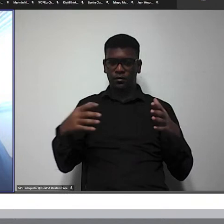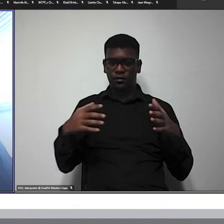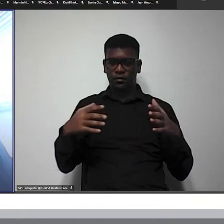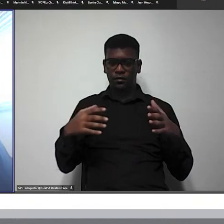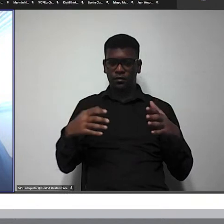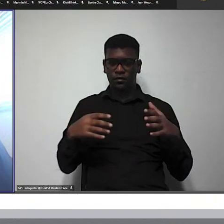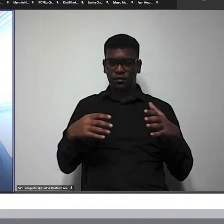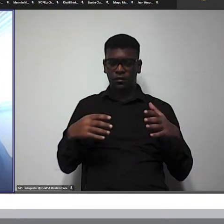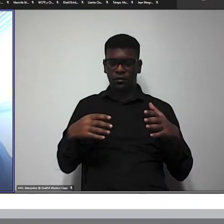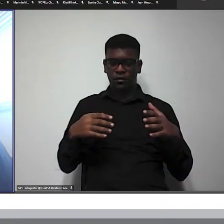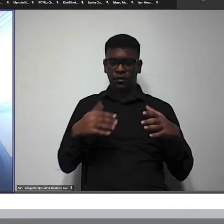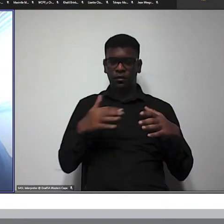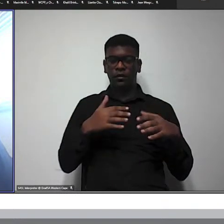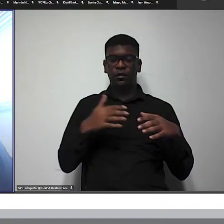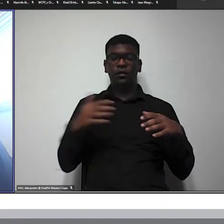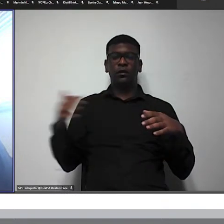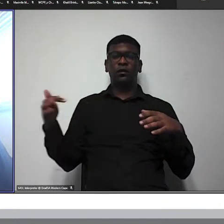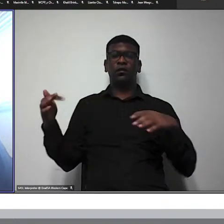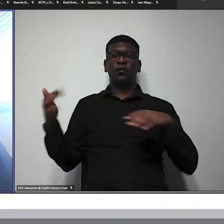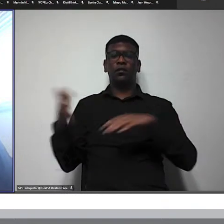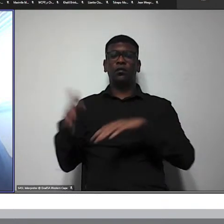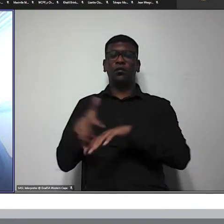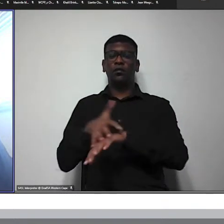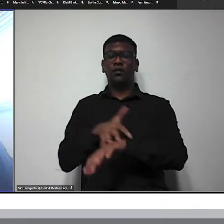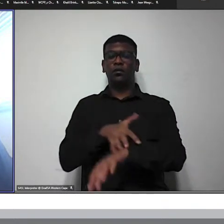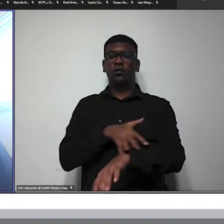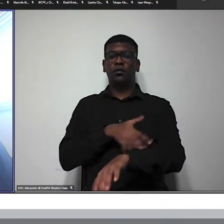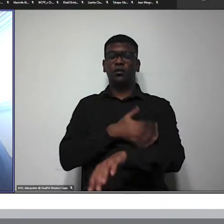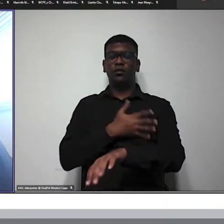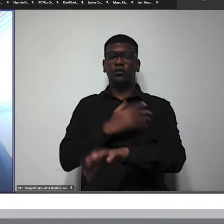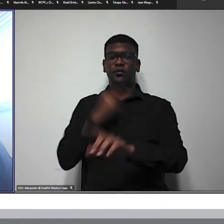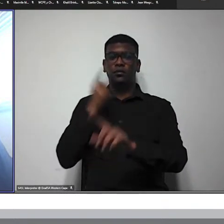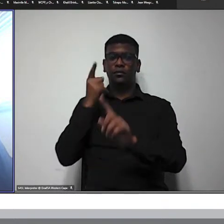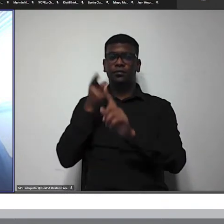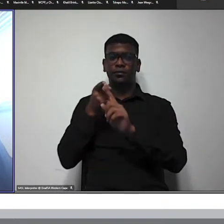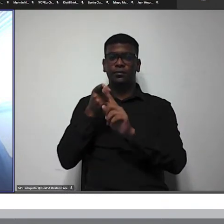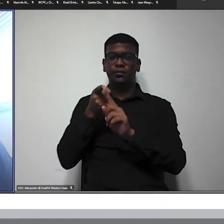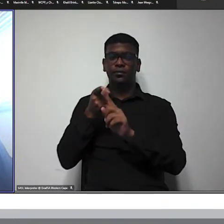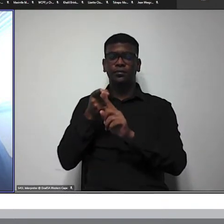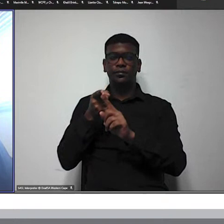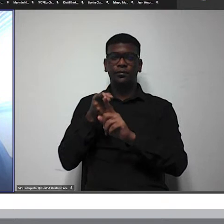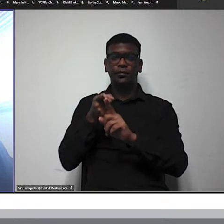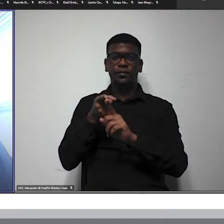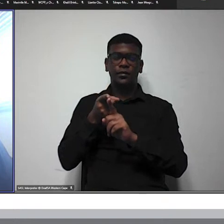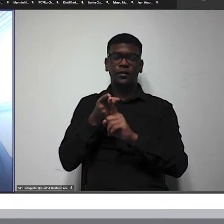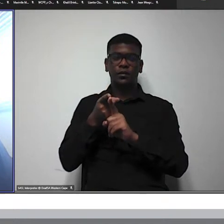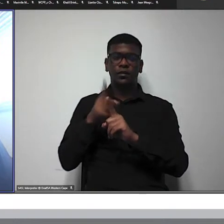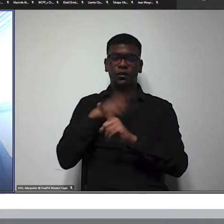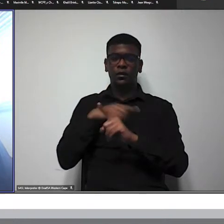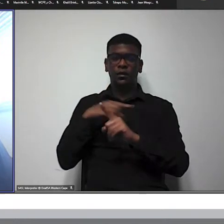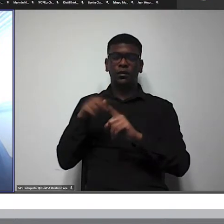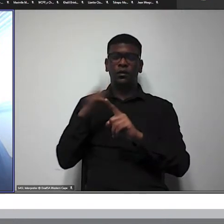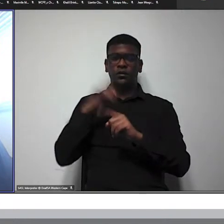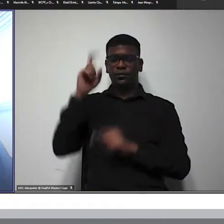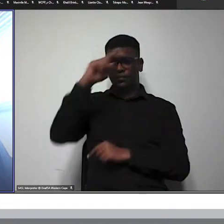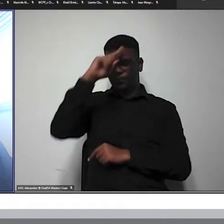from the agricultural point of view, but it's a very difficult